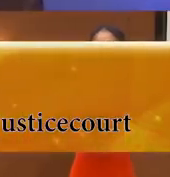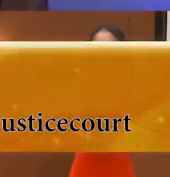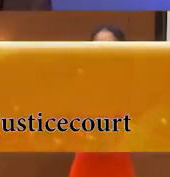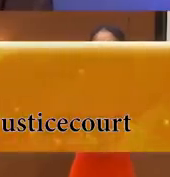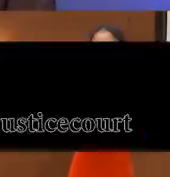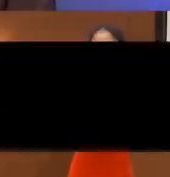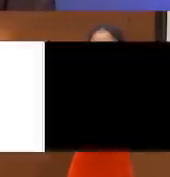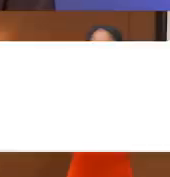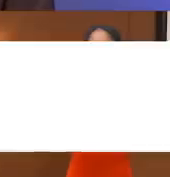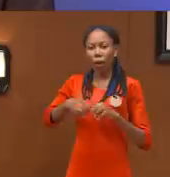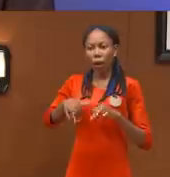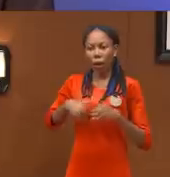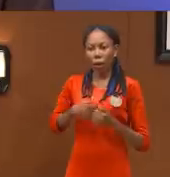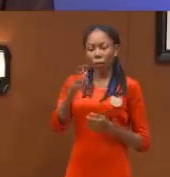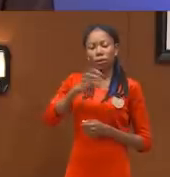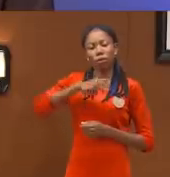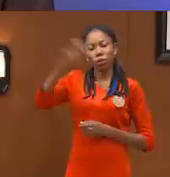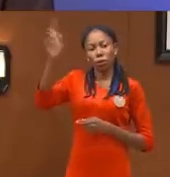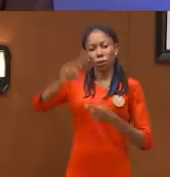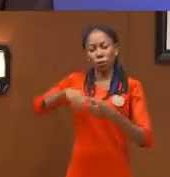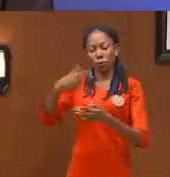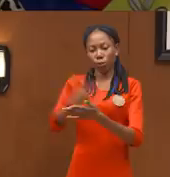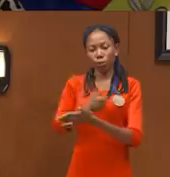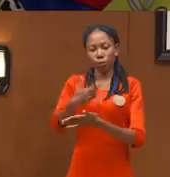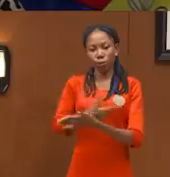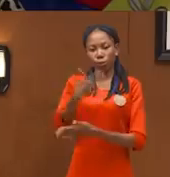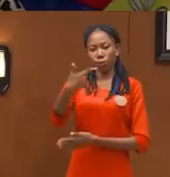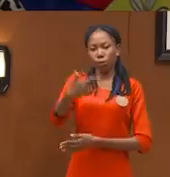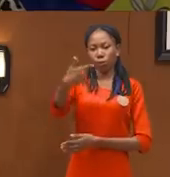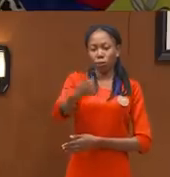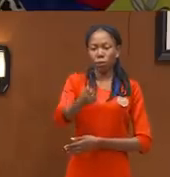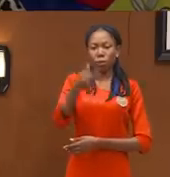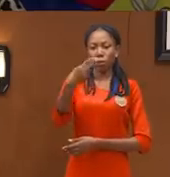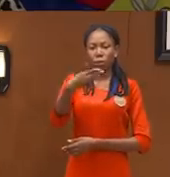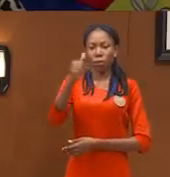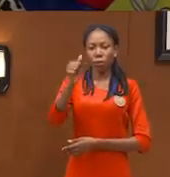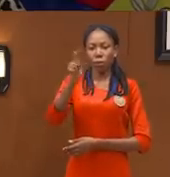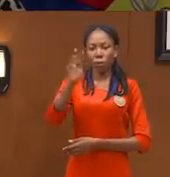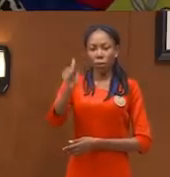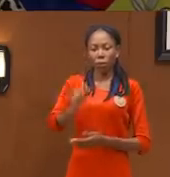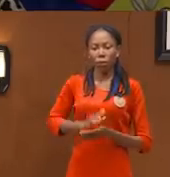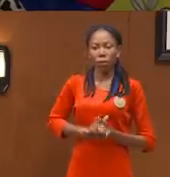The only friend I know, that one has traveled to Ghana. And you lost contact with that person? Yes.